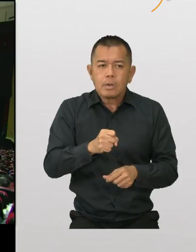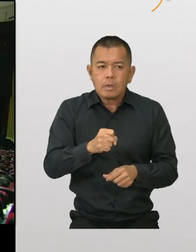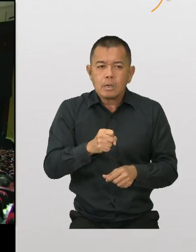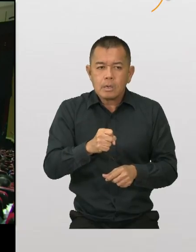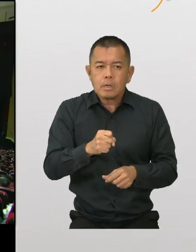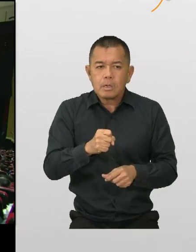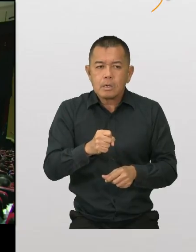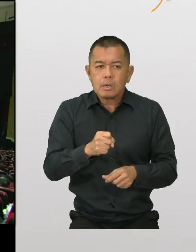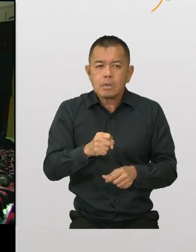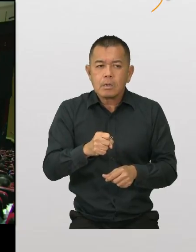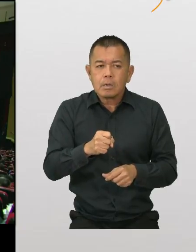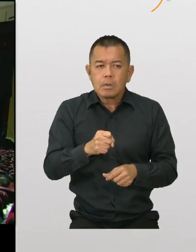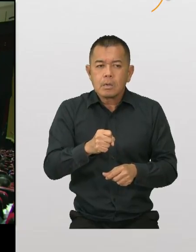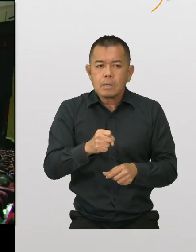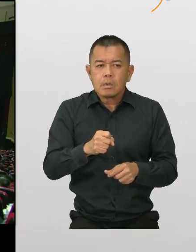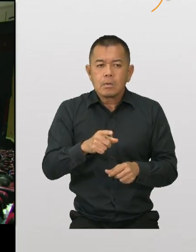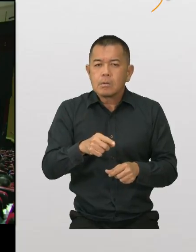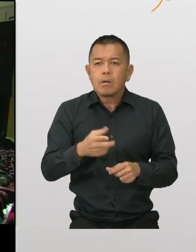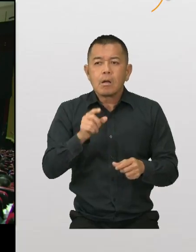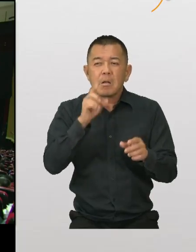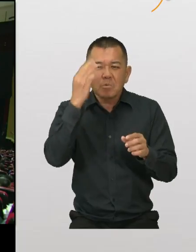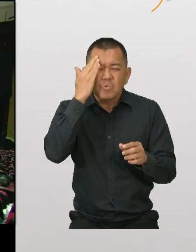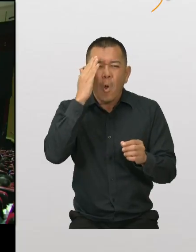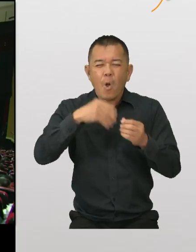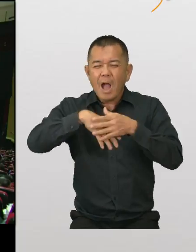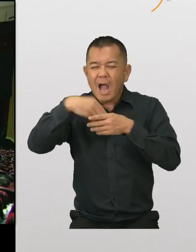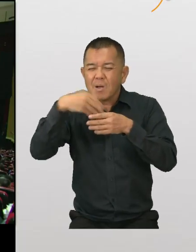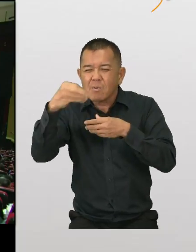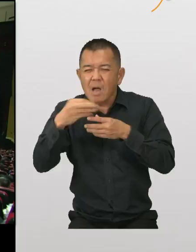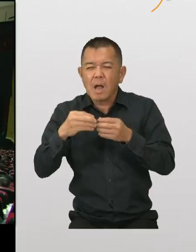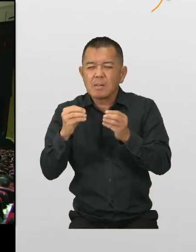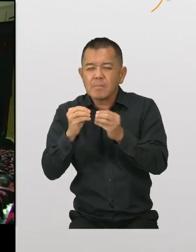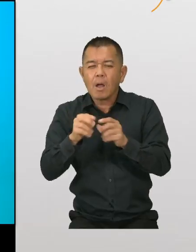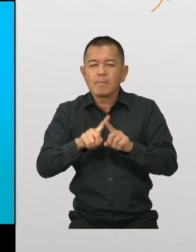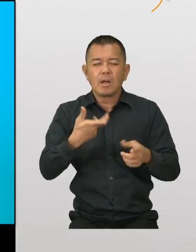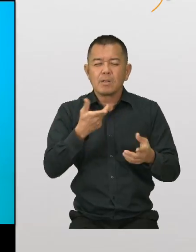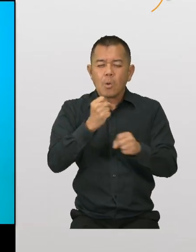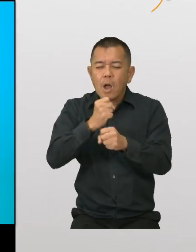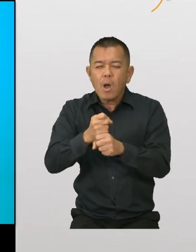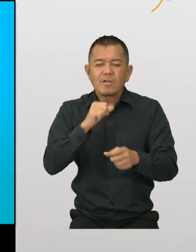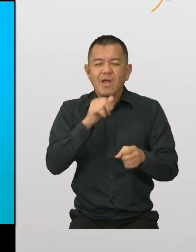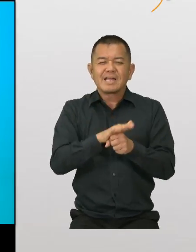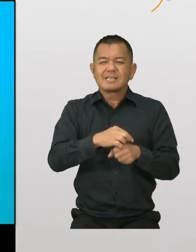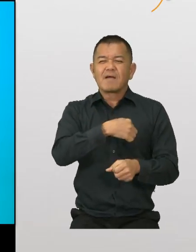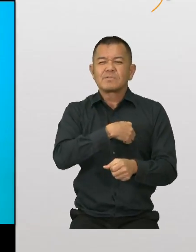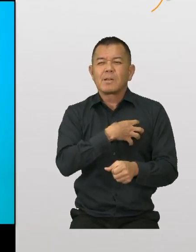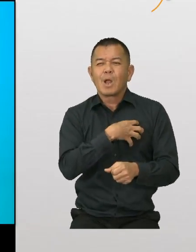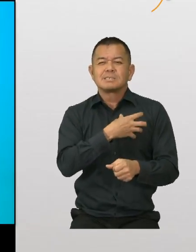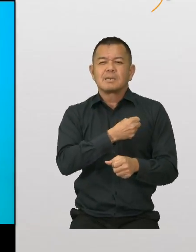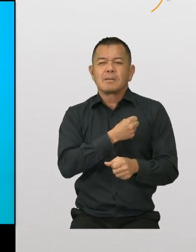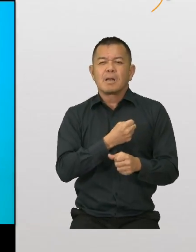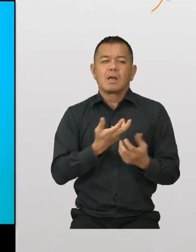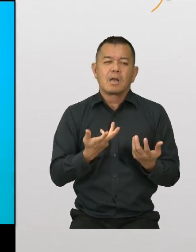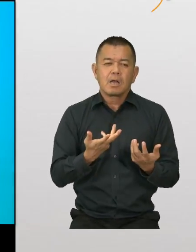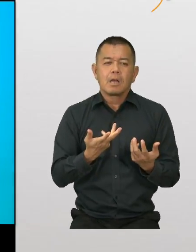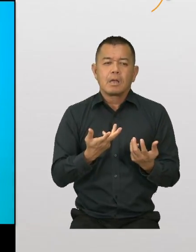enough breast milk, so they have to supplement it with infant formula. So the infant formula makers have taken advantage of this to develop all